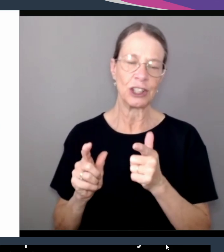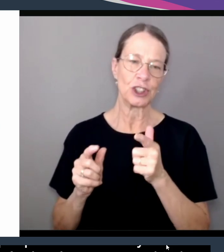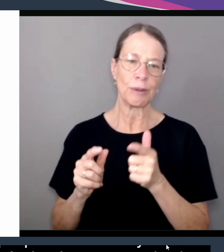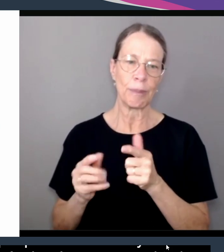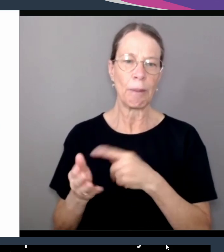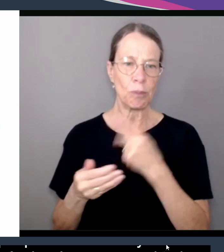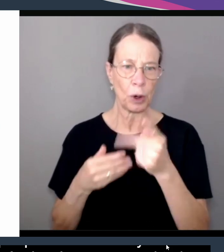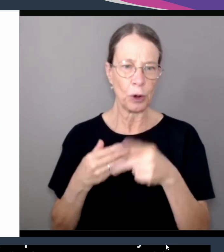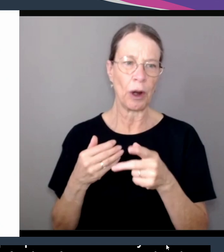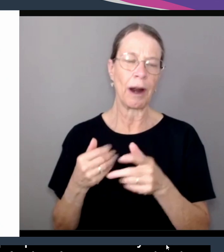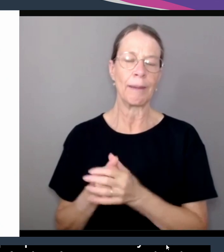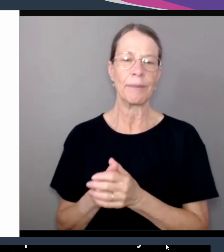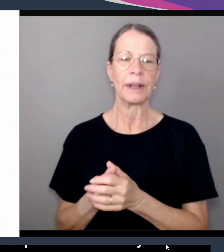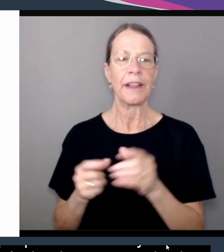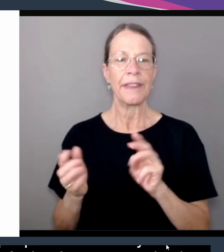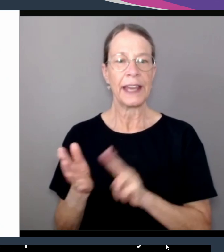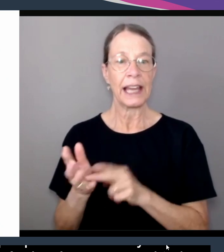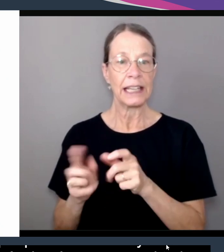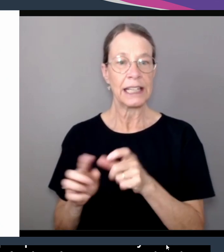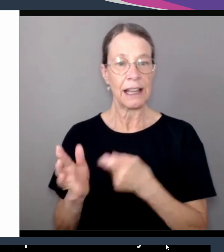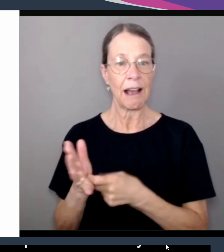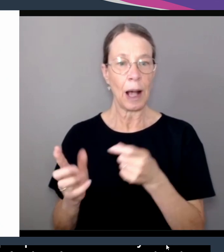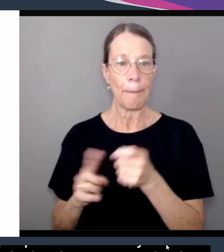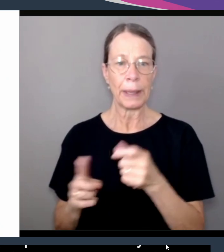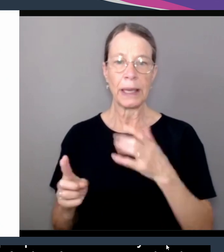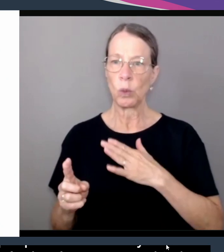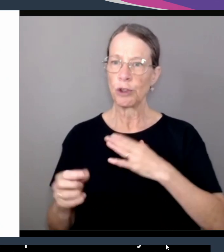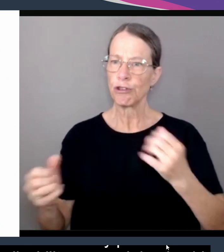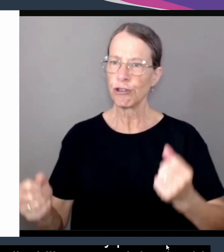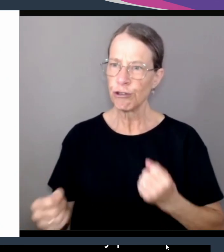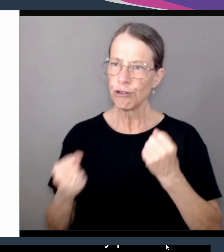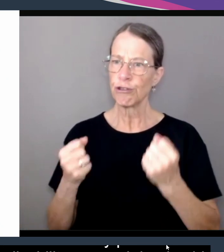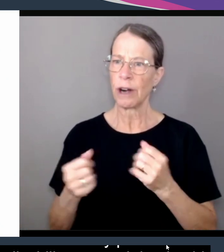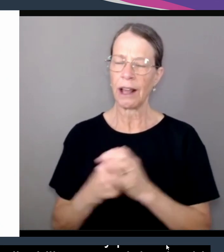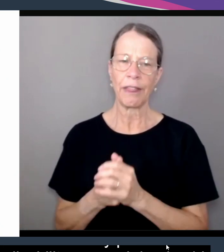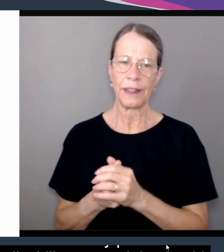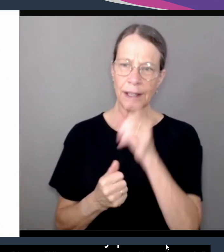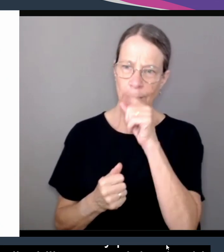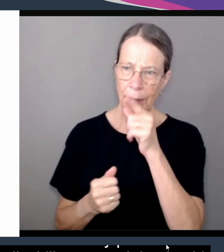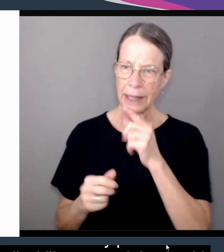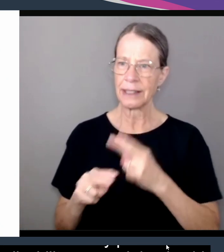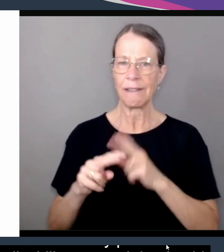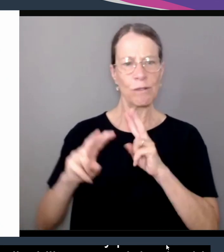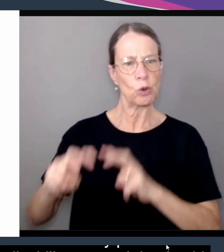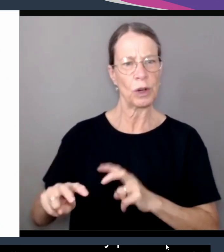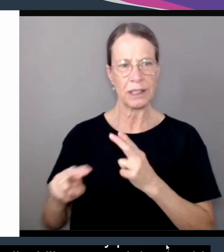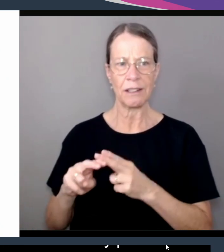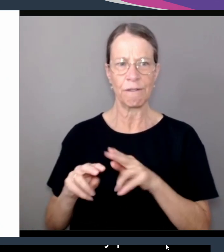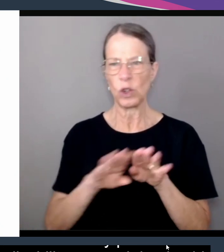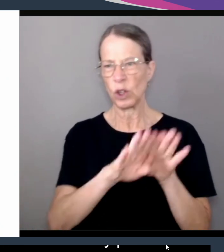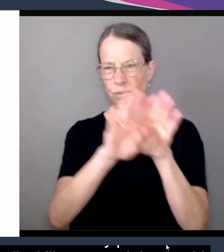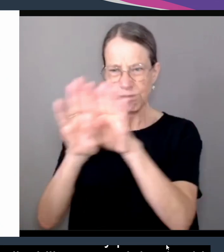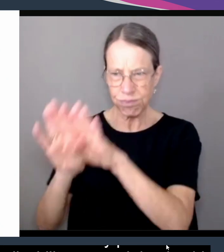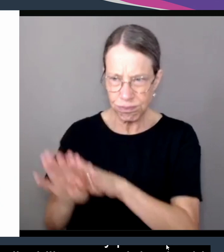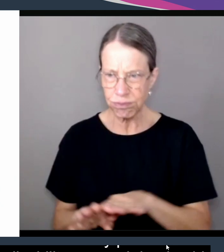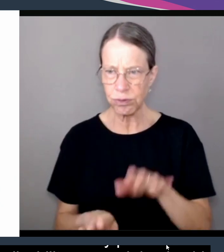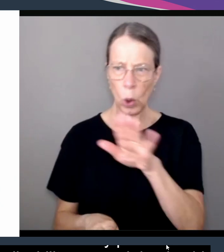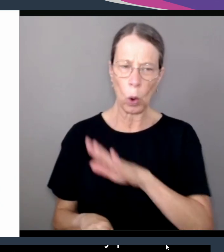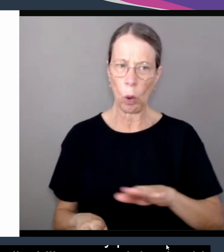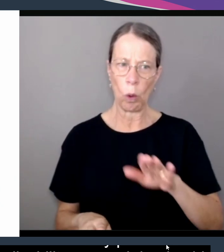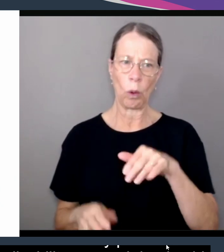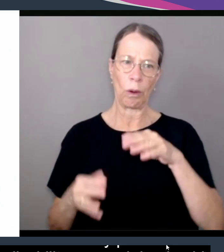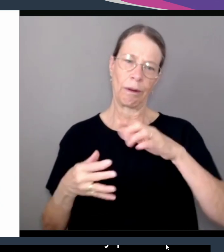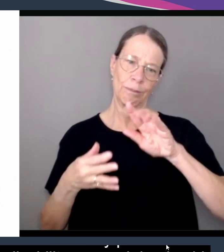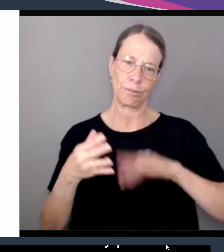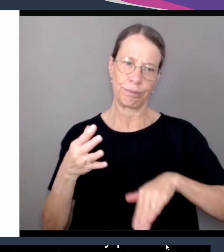capacity strengthening across all parts of the disability research ecosystem. So I'm delighted to